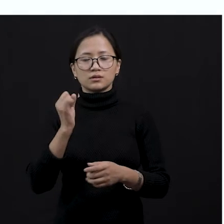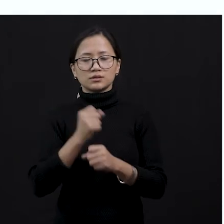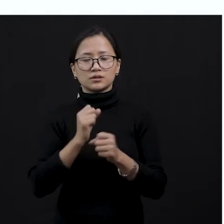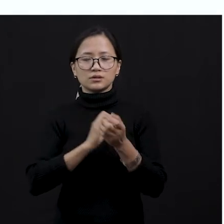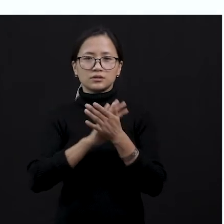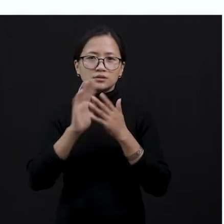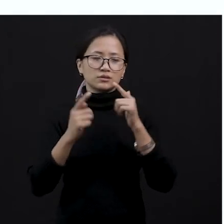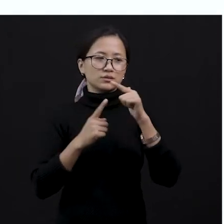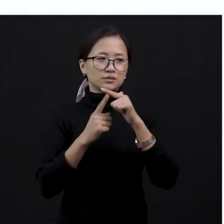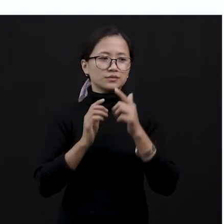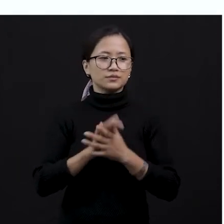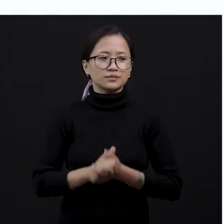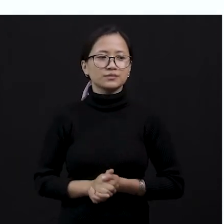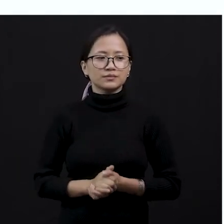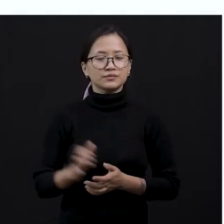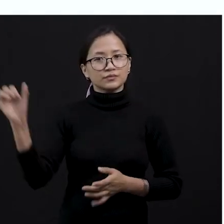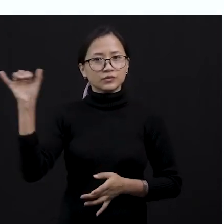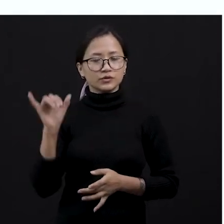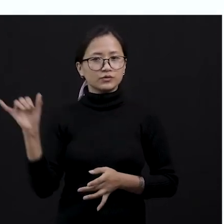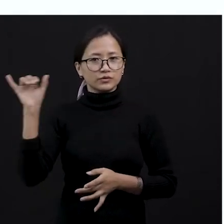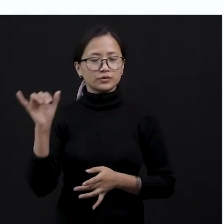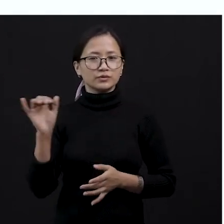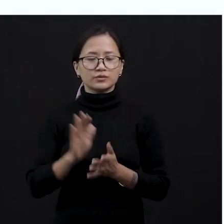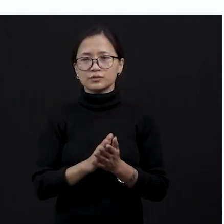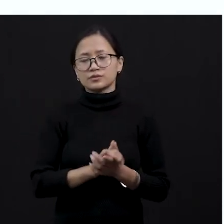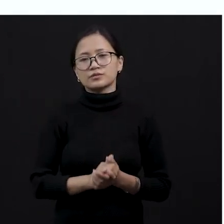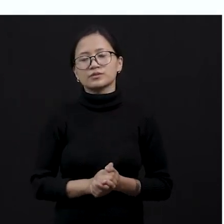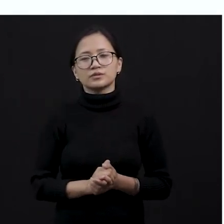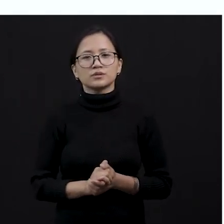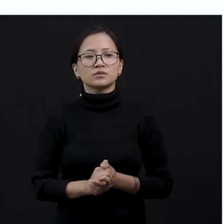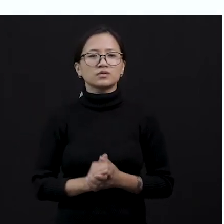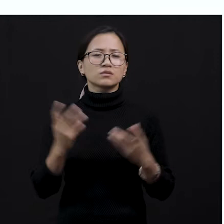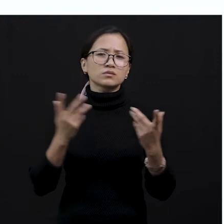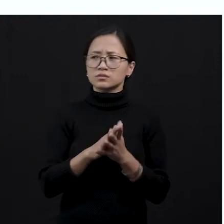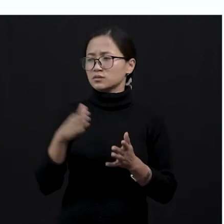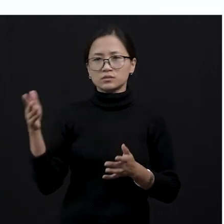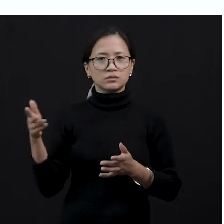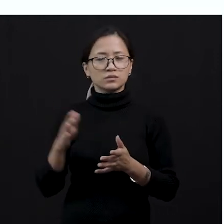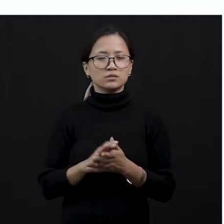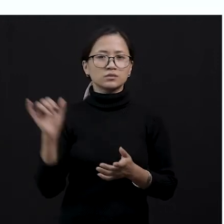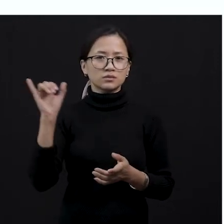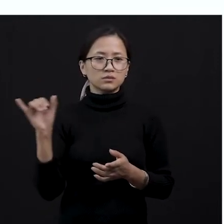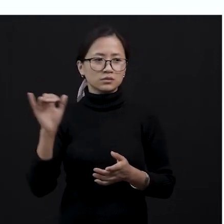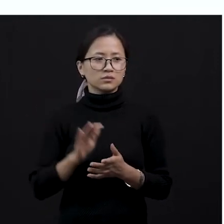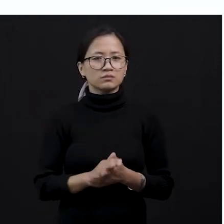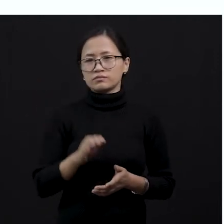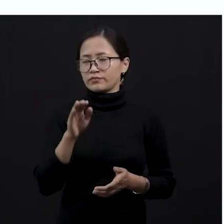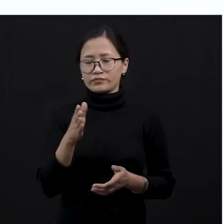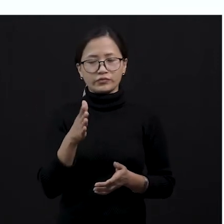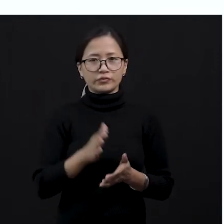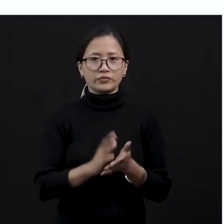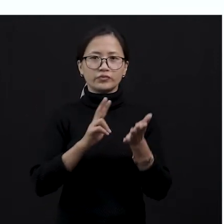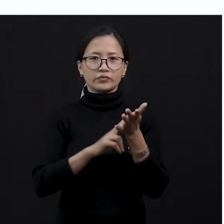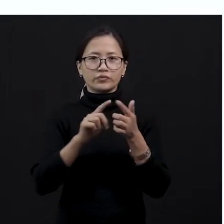LIGHT, light, right? The next forever, opposite of forever. What is the opposite of forever? Never.